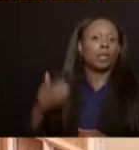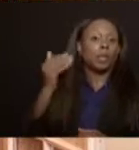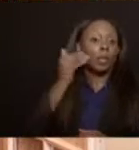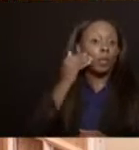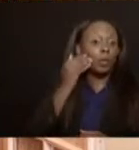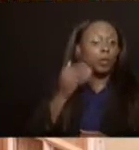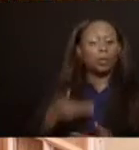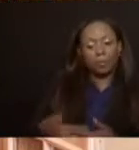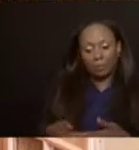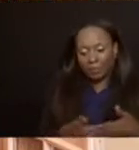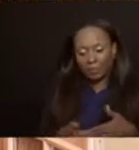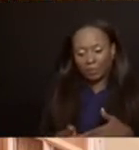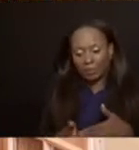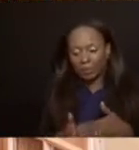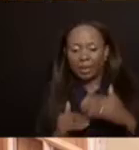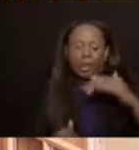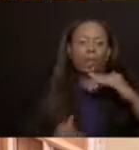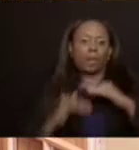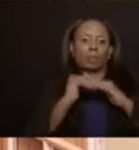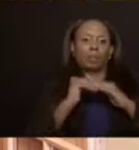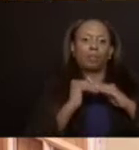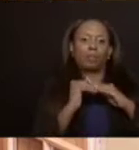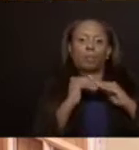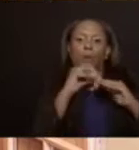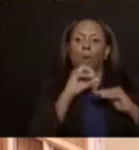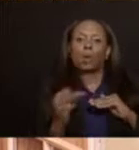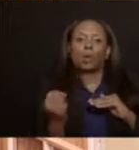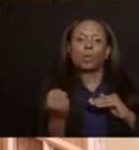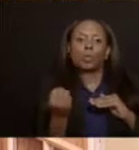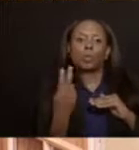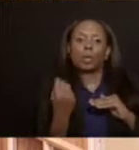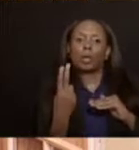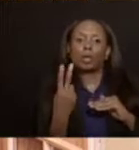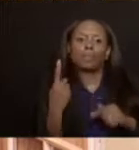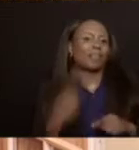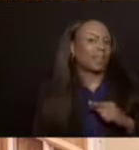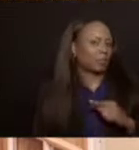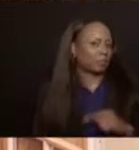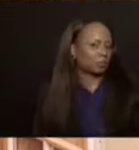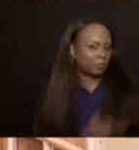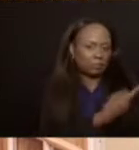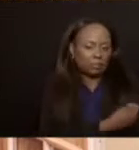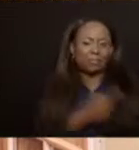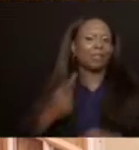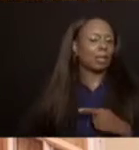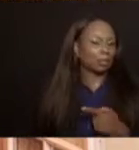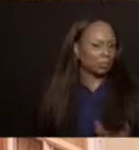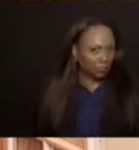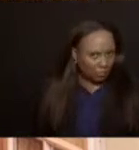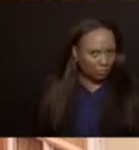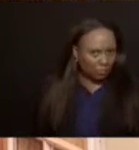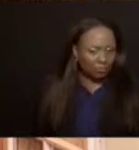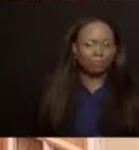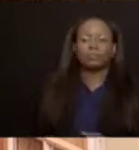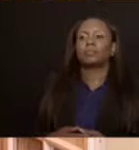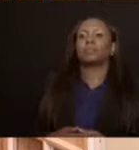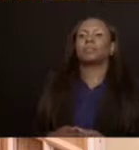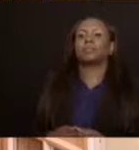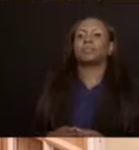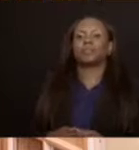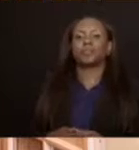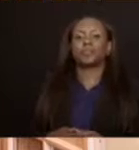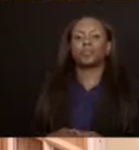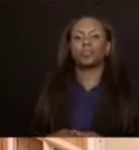are babies right up to 12 years old cannot take a vaccination. And therefore,